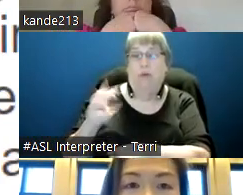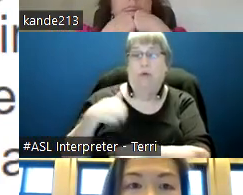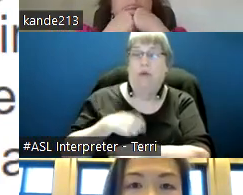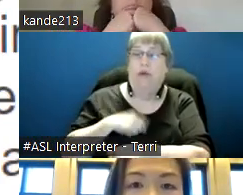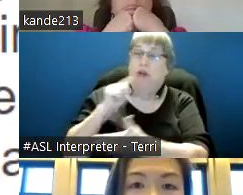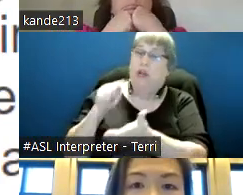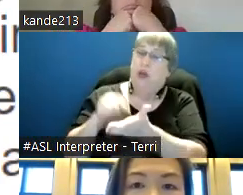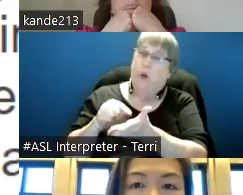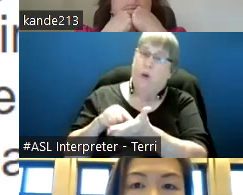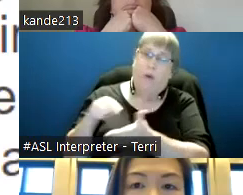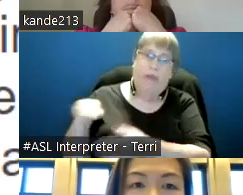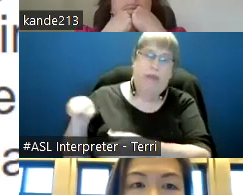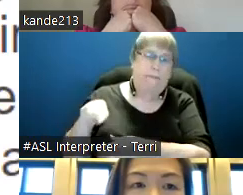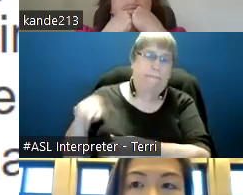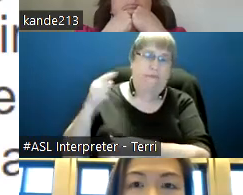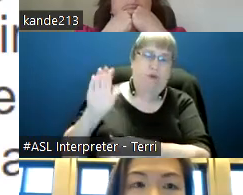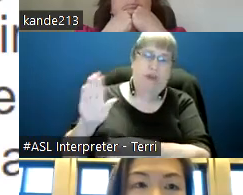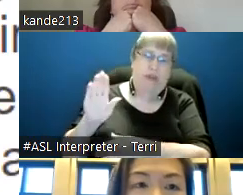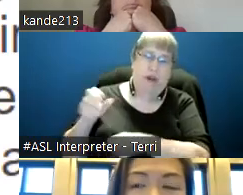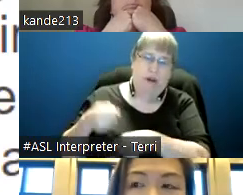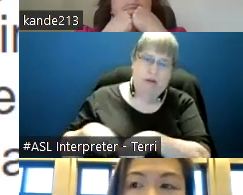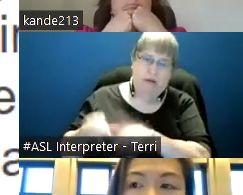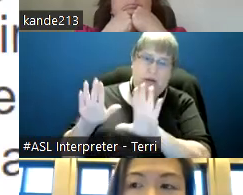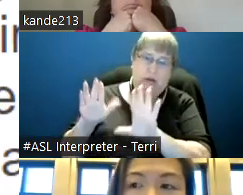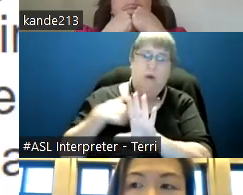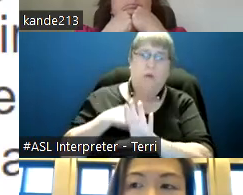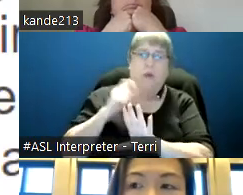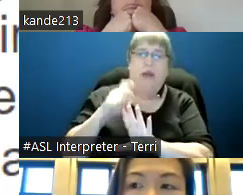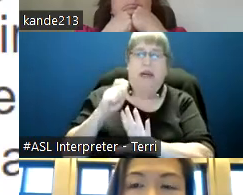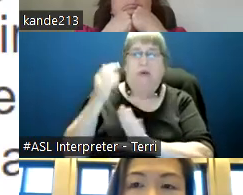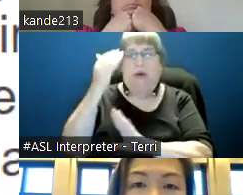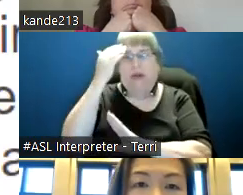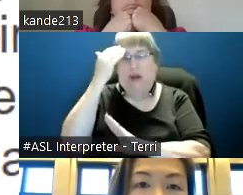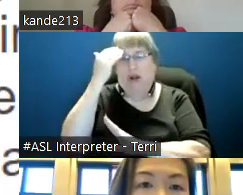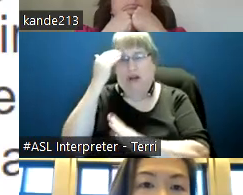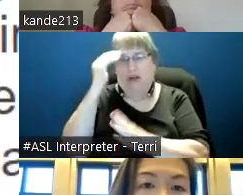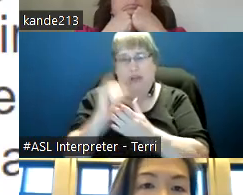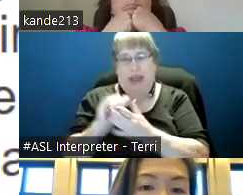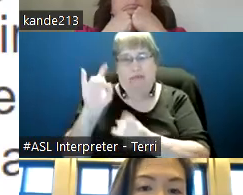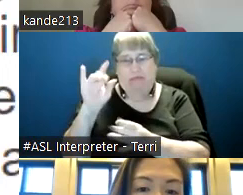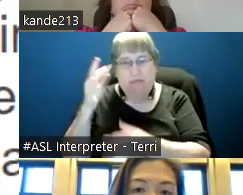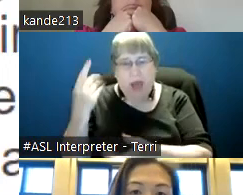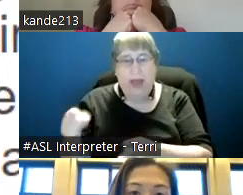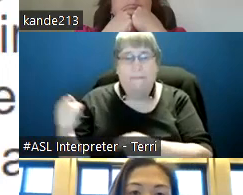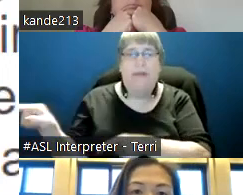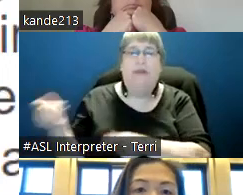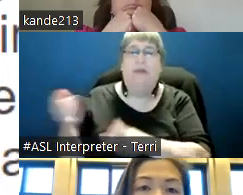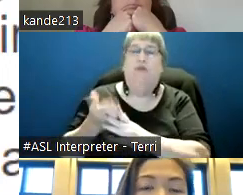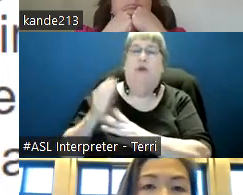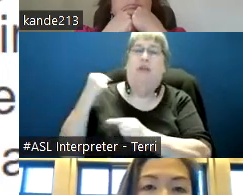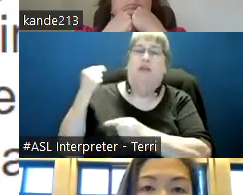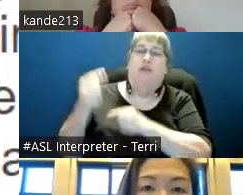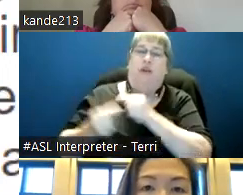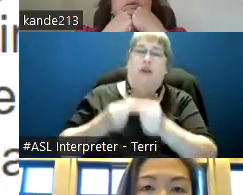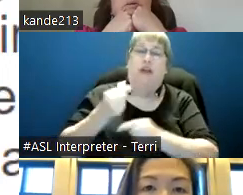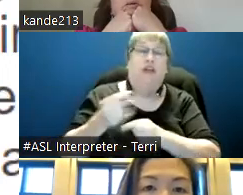must acknowledge the tremors of that violence throughout the generations and the resulting impact that can